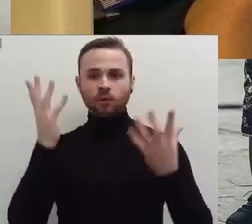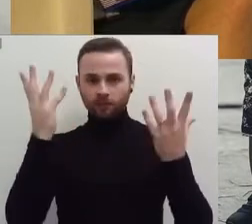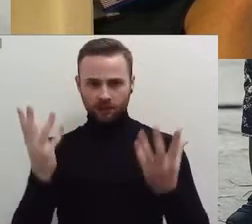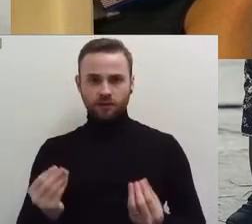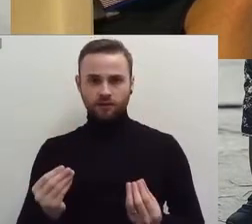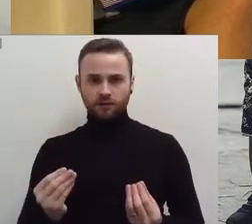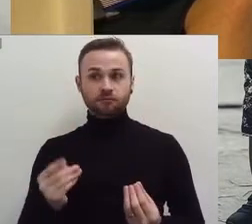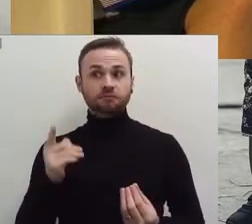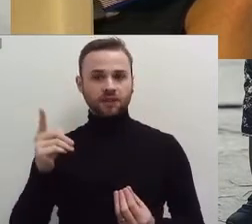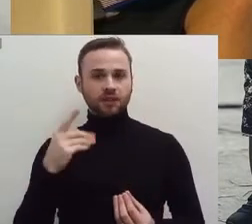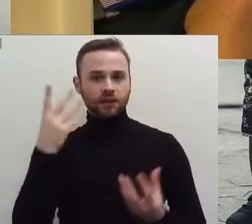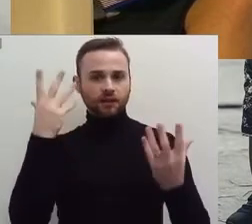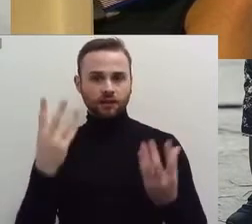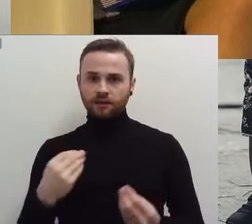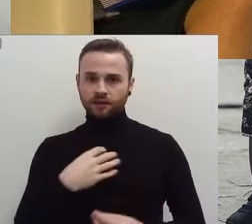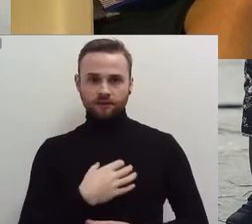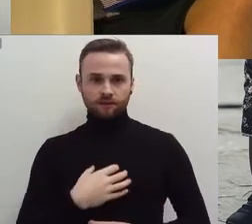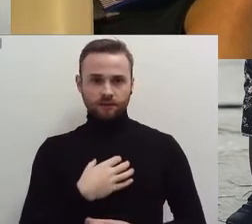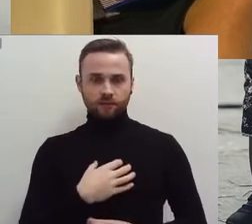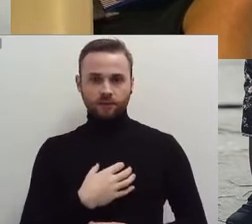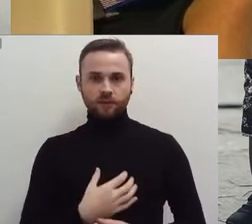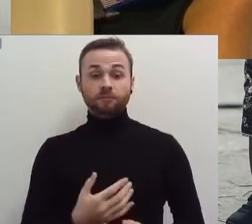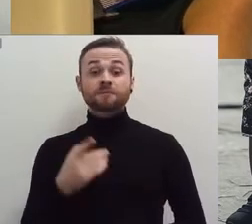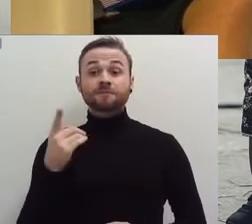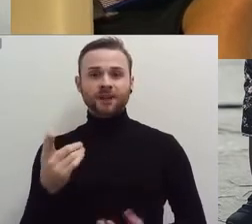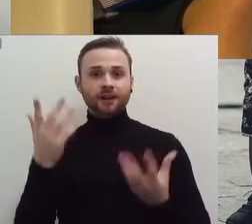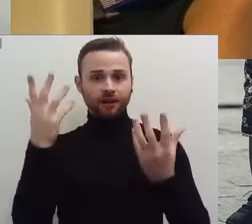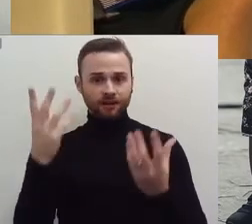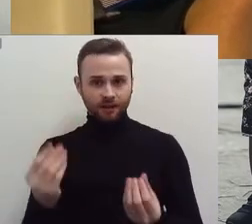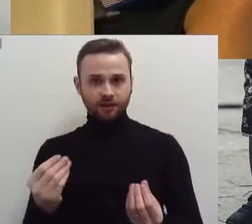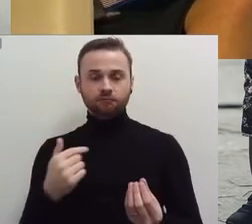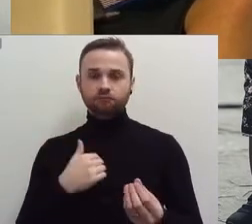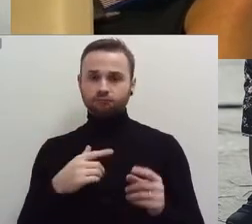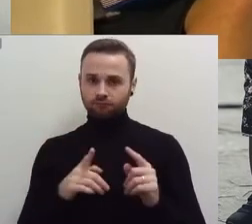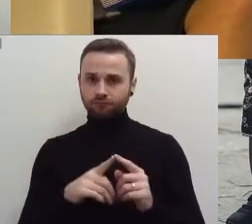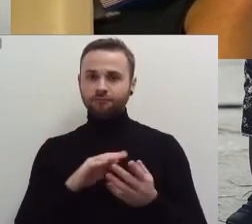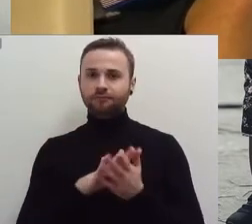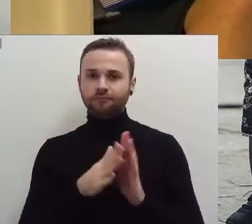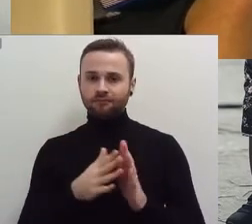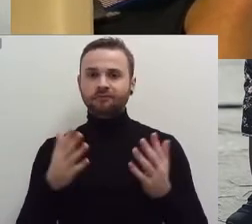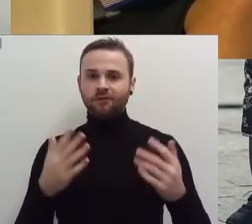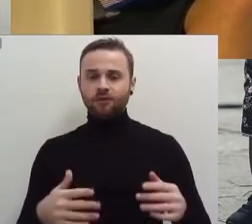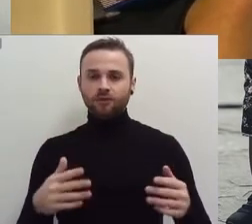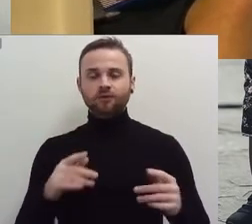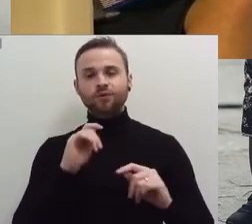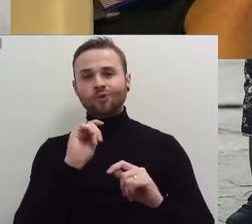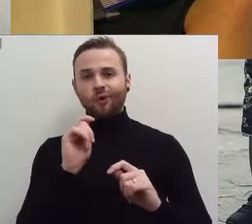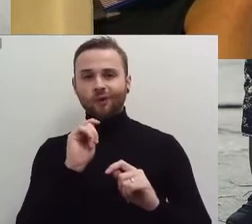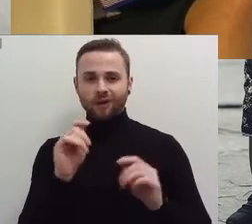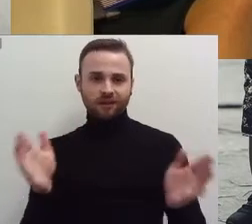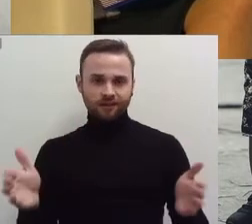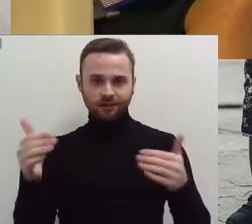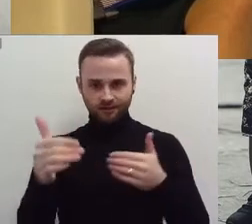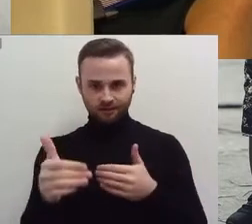too. Even today, I think my colleagues finished visiting all our families, and just for example, we put